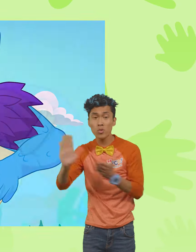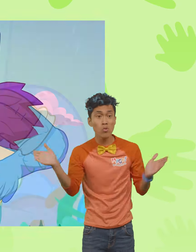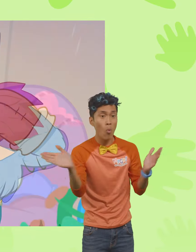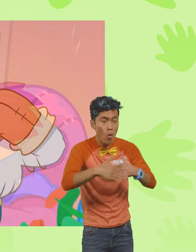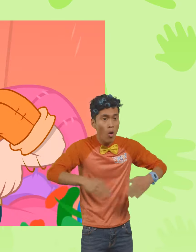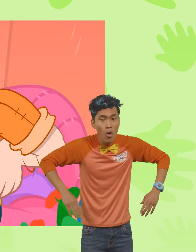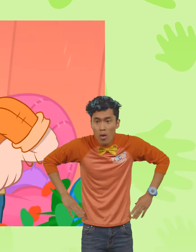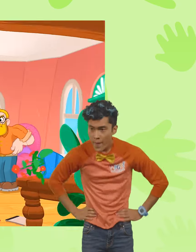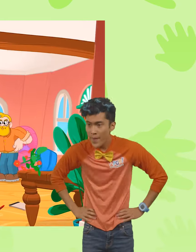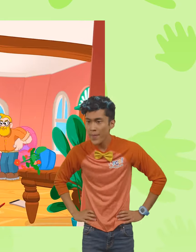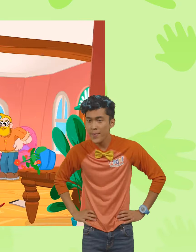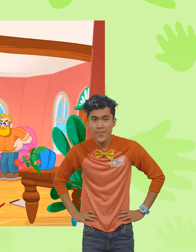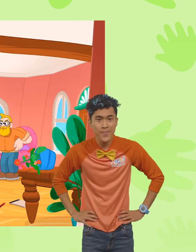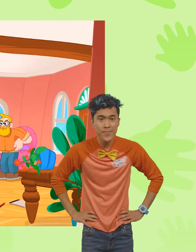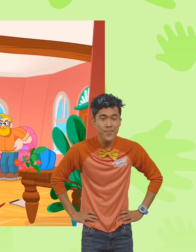room.